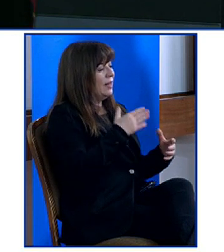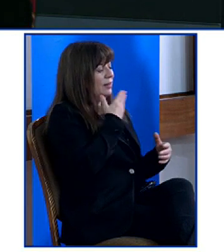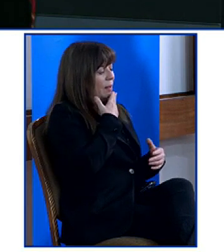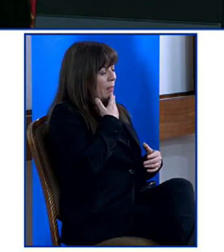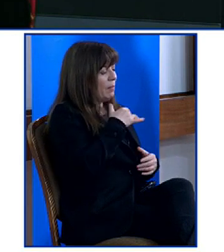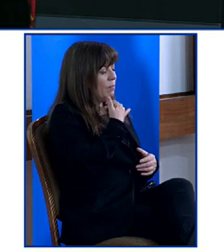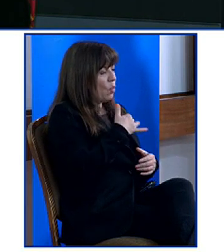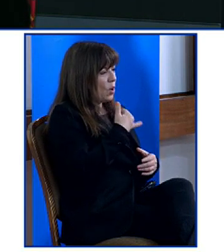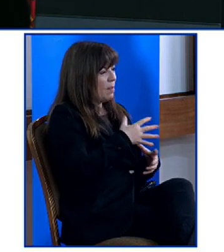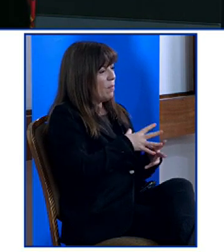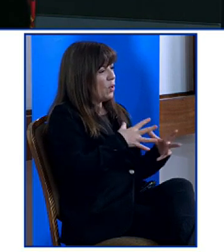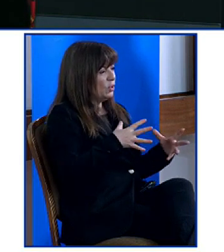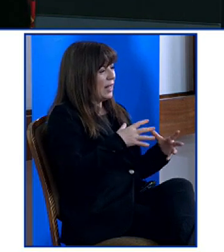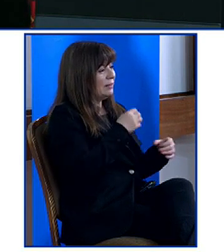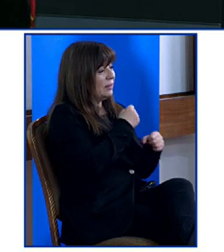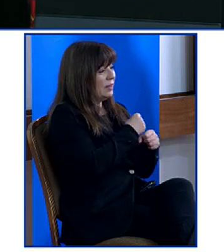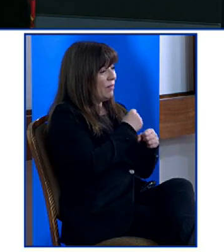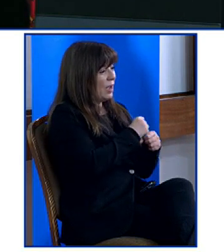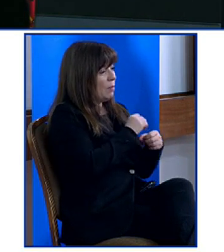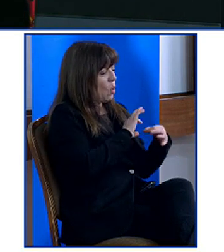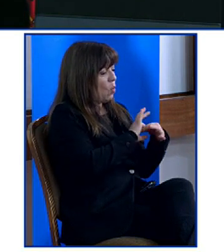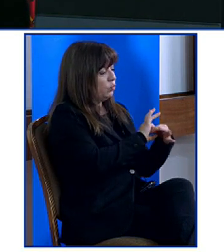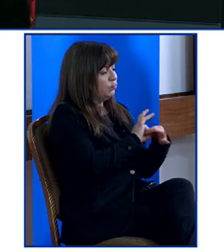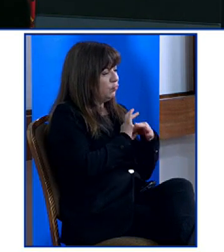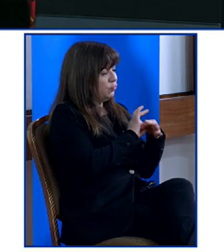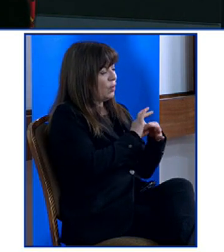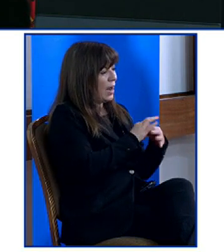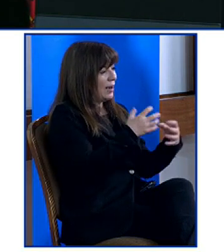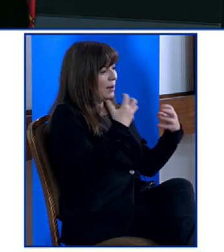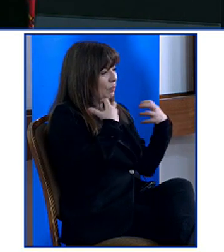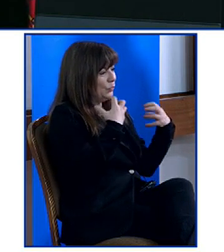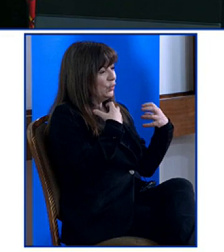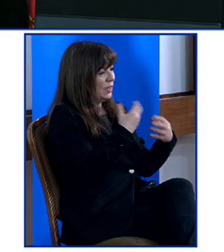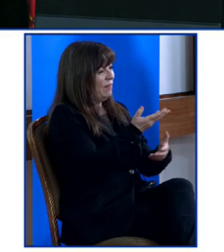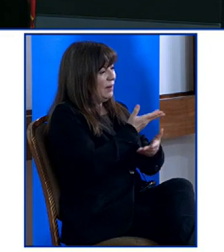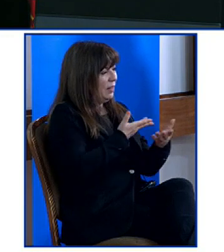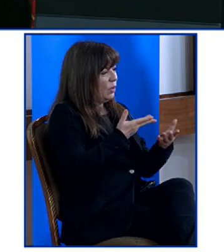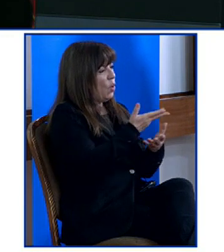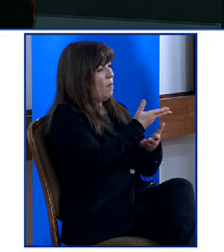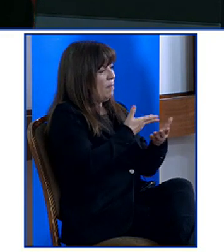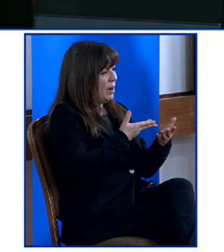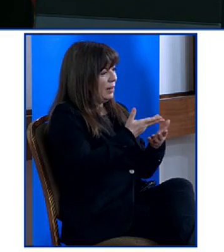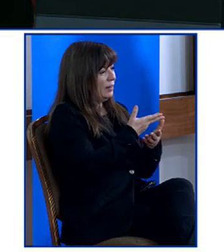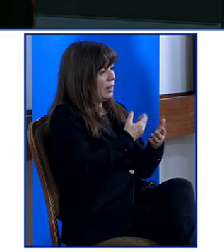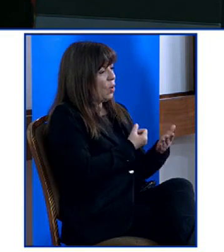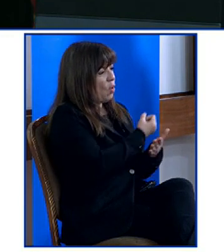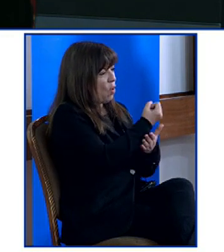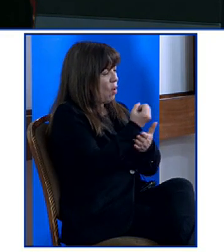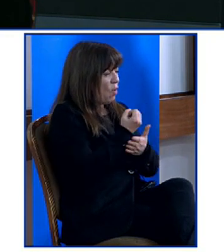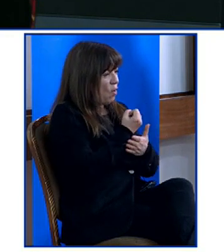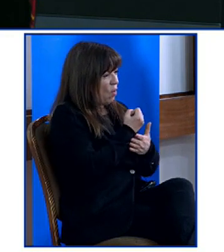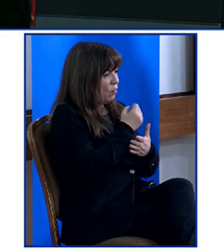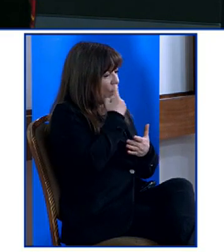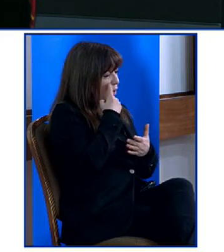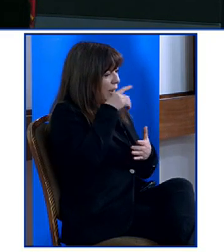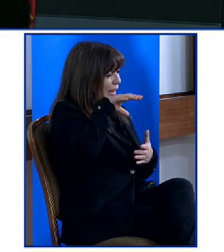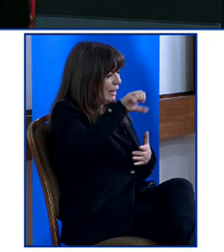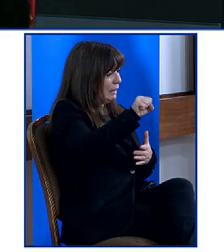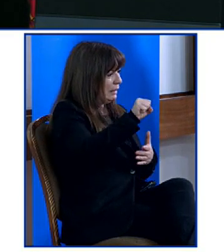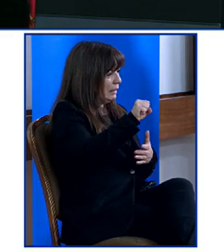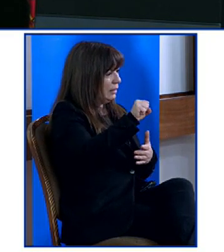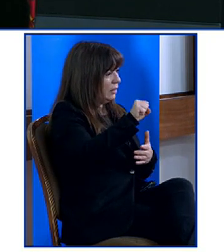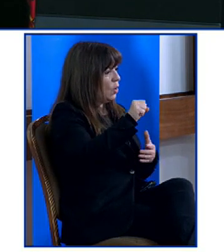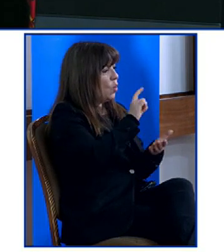So I think it's our collective responsibility to collaborate, to identify where we can take action, and to